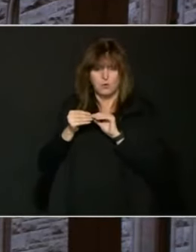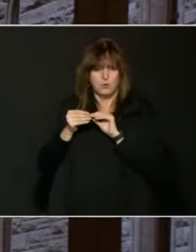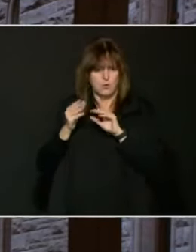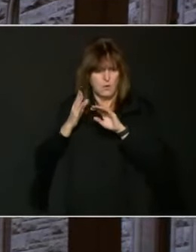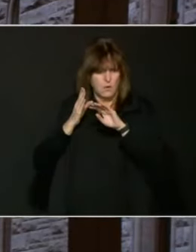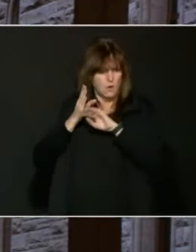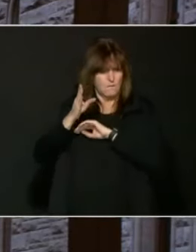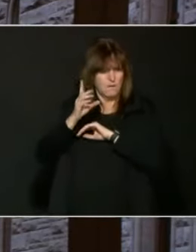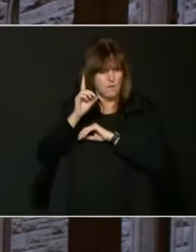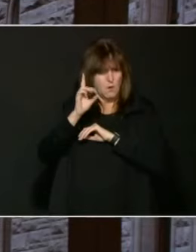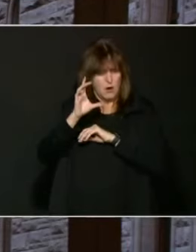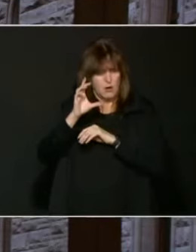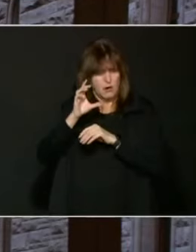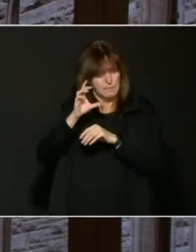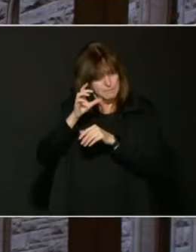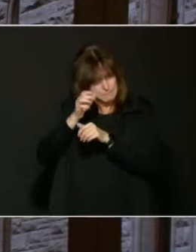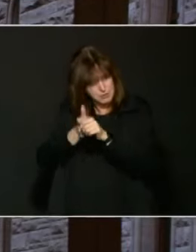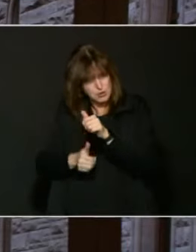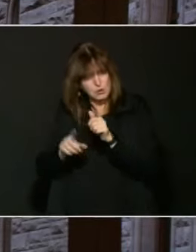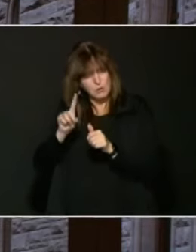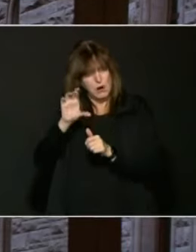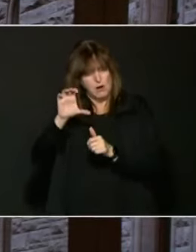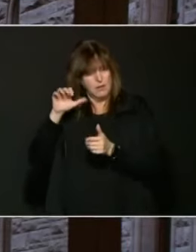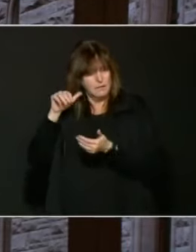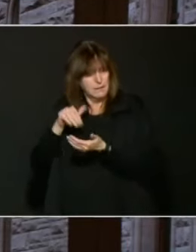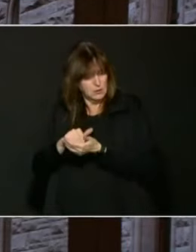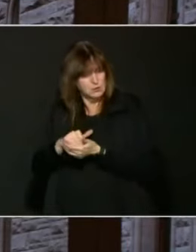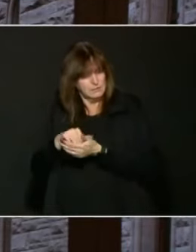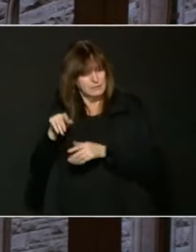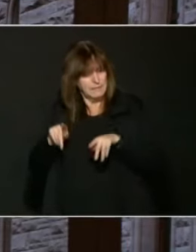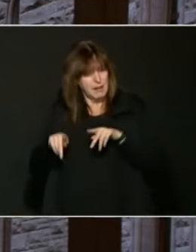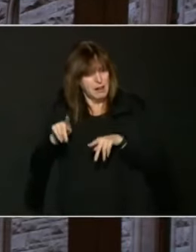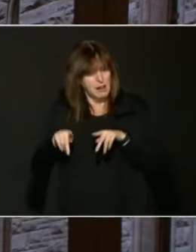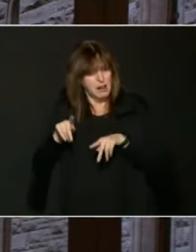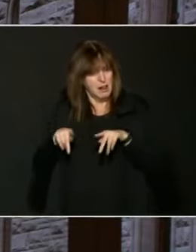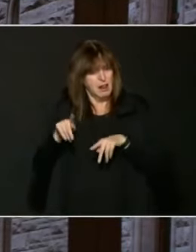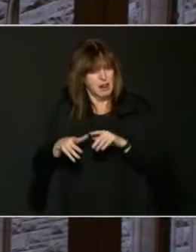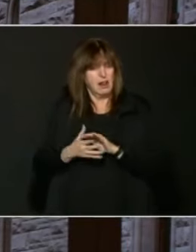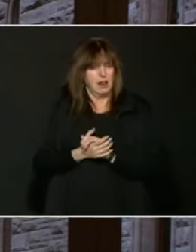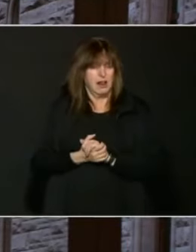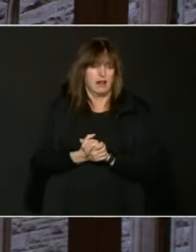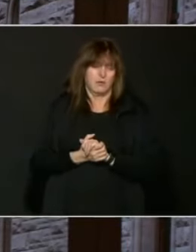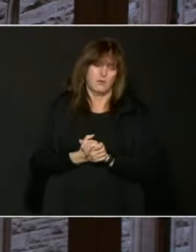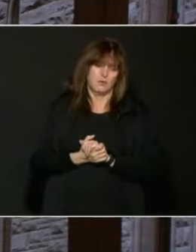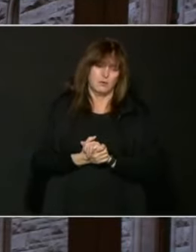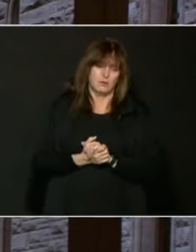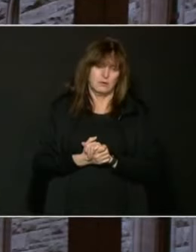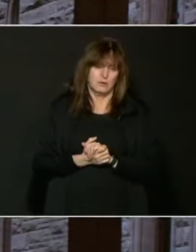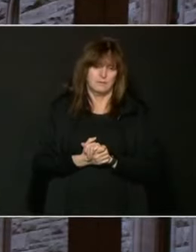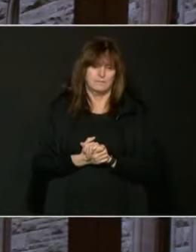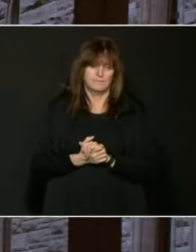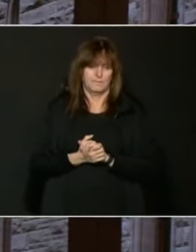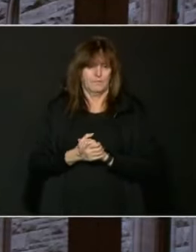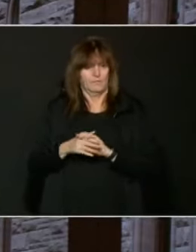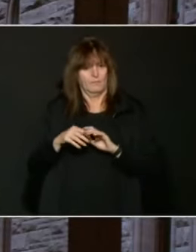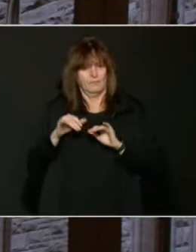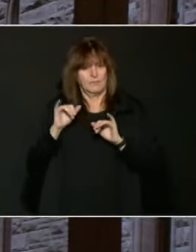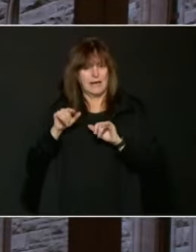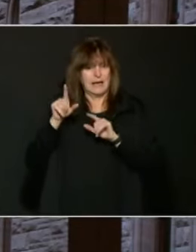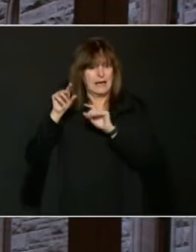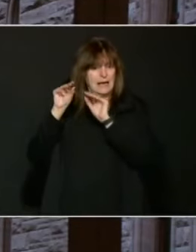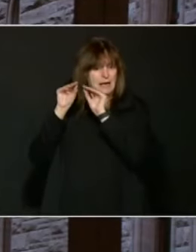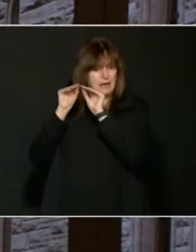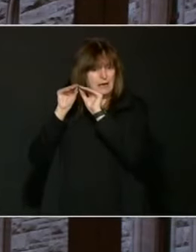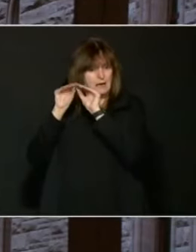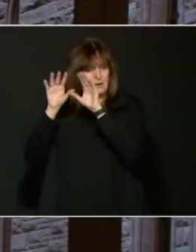in that jurisdiction related to a number of events that have sequentially moved along from outbreaks in correctional centers into